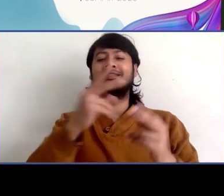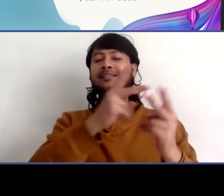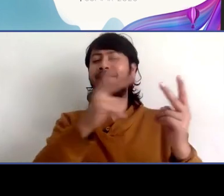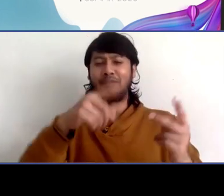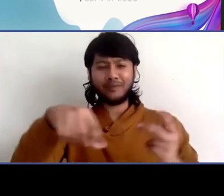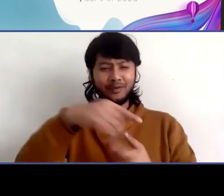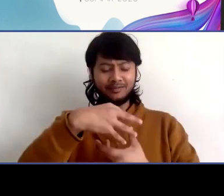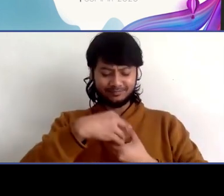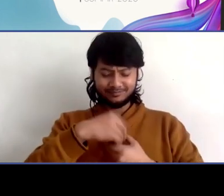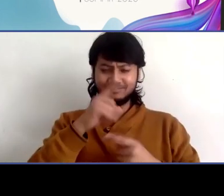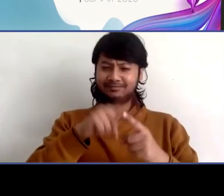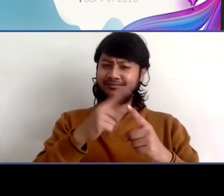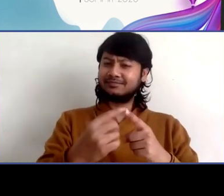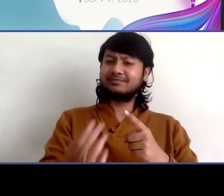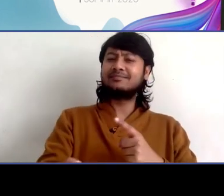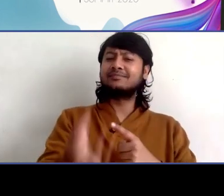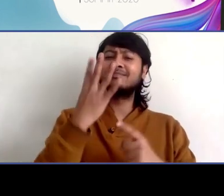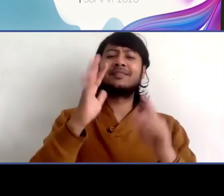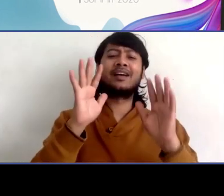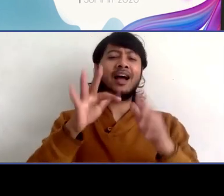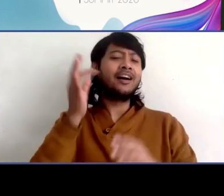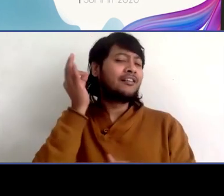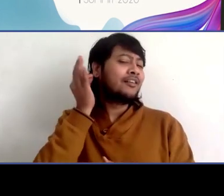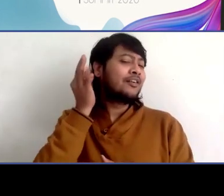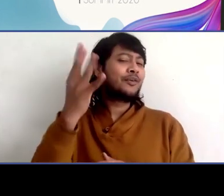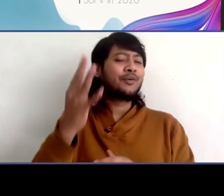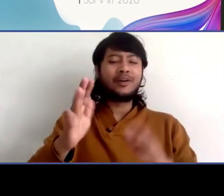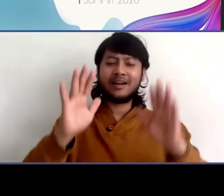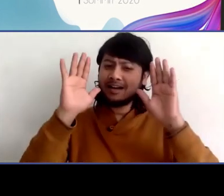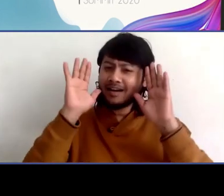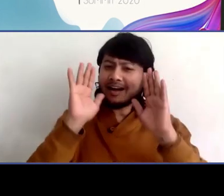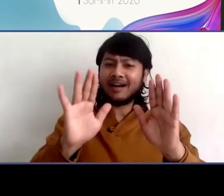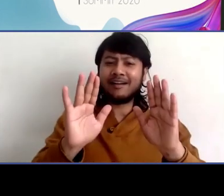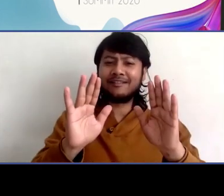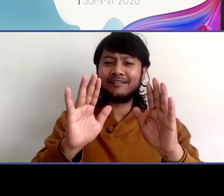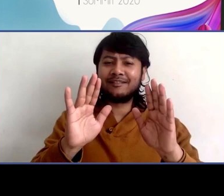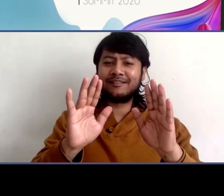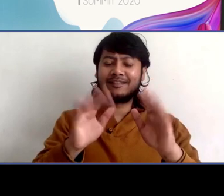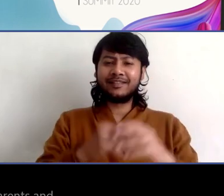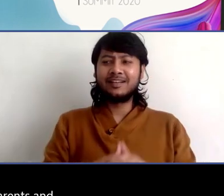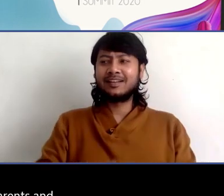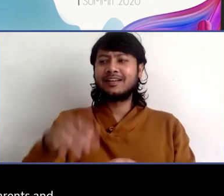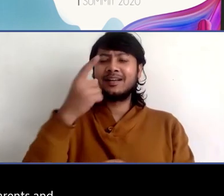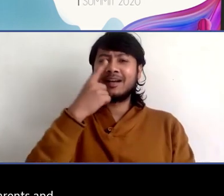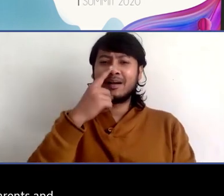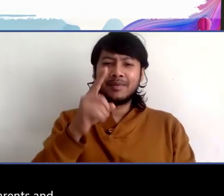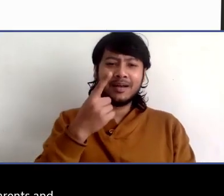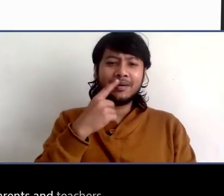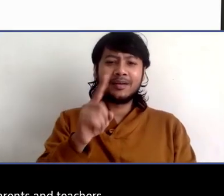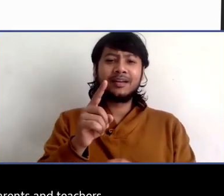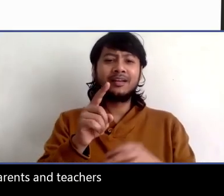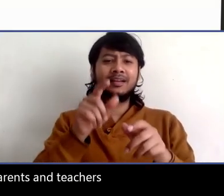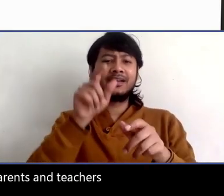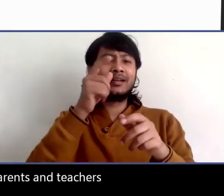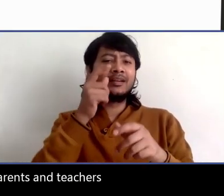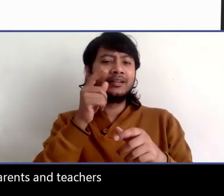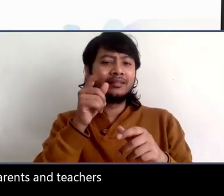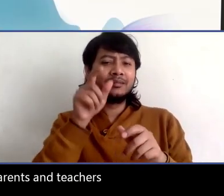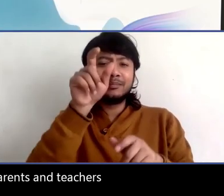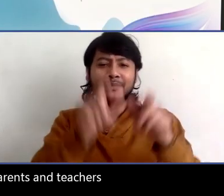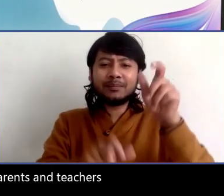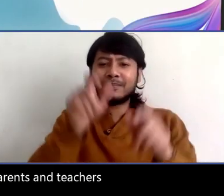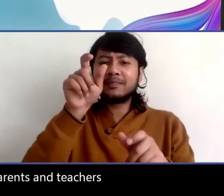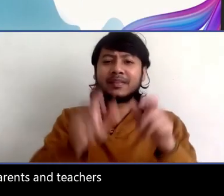You are a genius in the making. And for parents and teachers, every child around you is a genius.